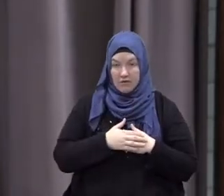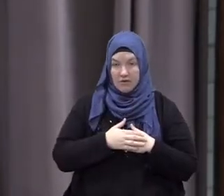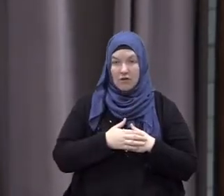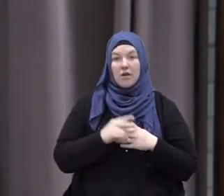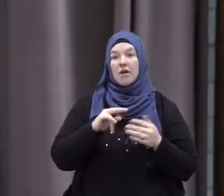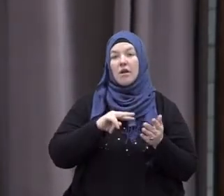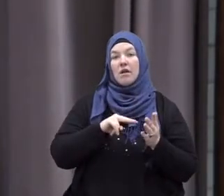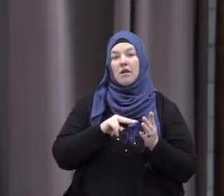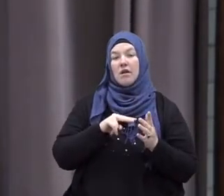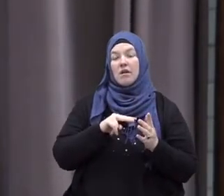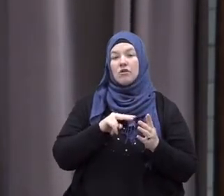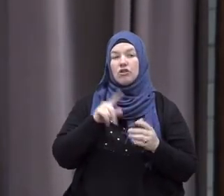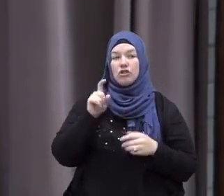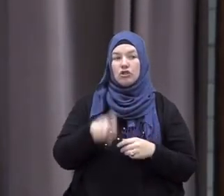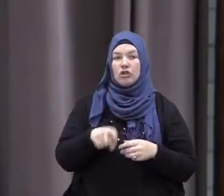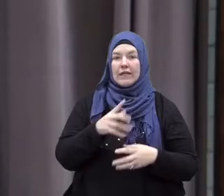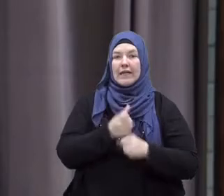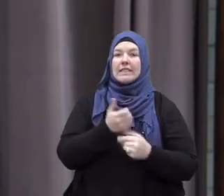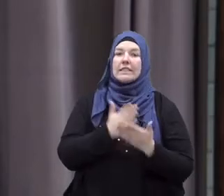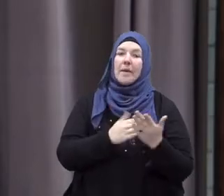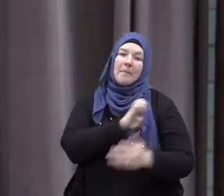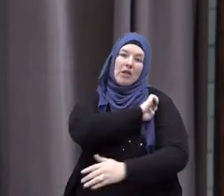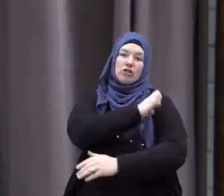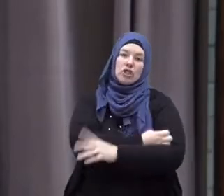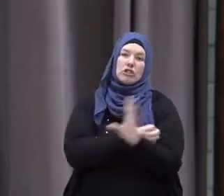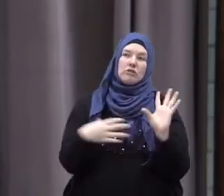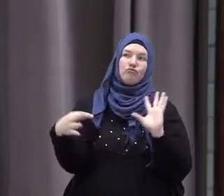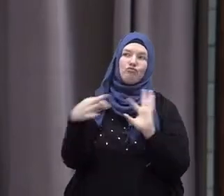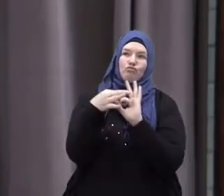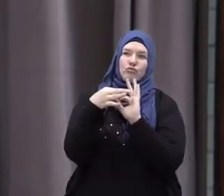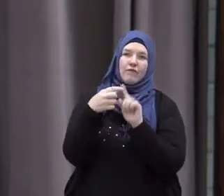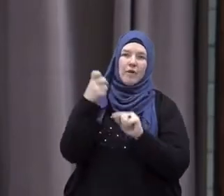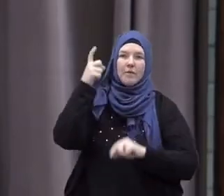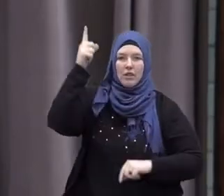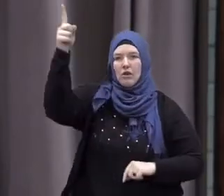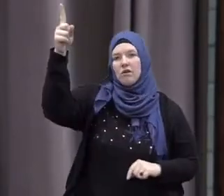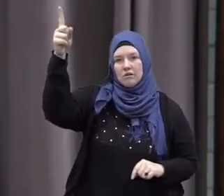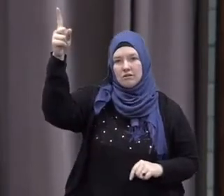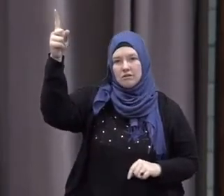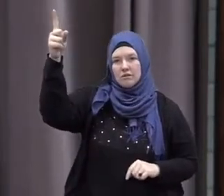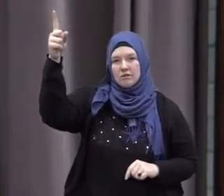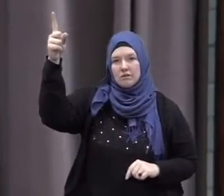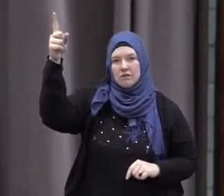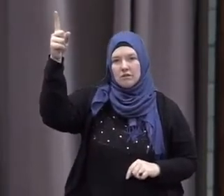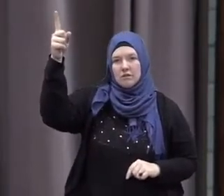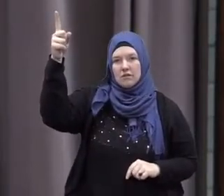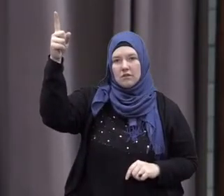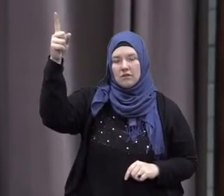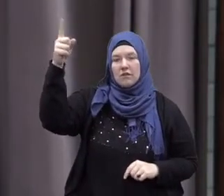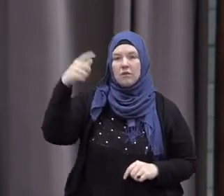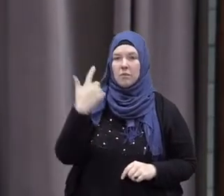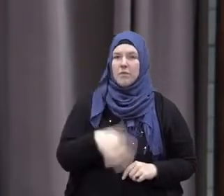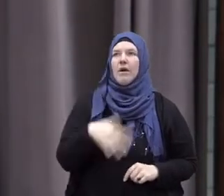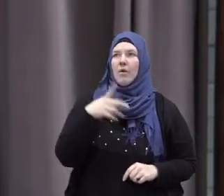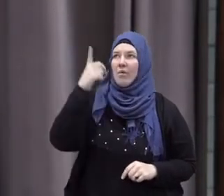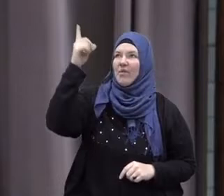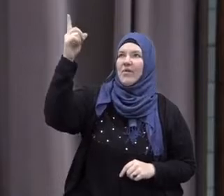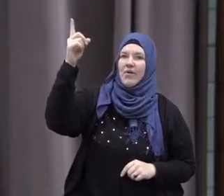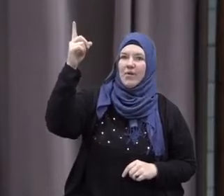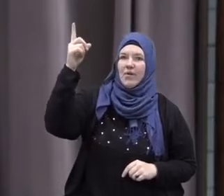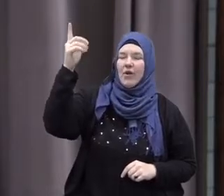intention should be to get some energy from Allah. And what a source of energy?